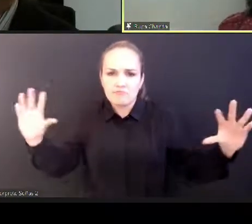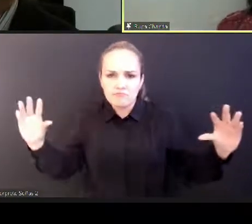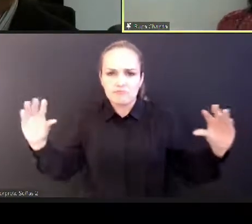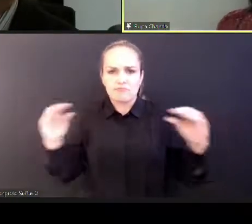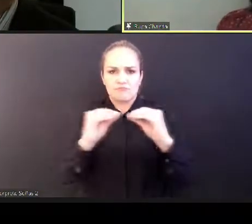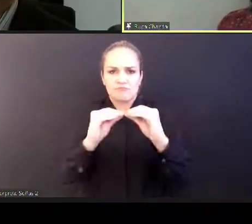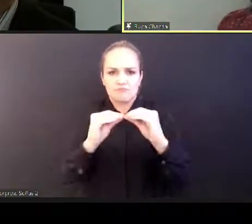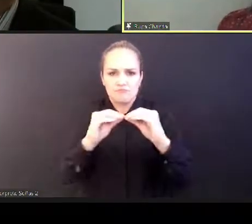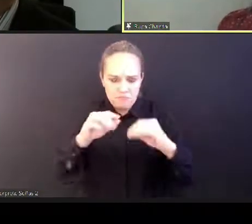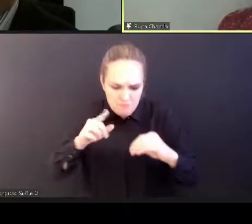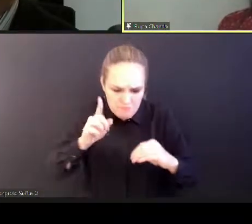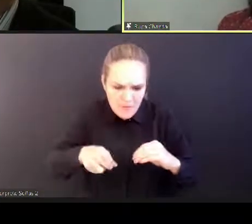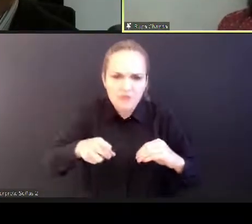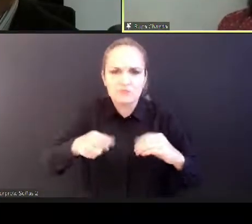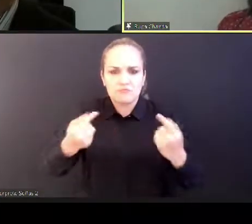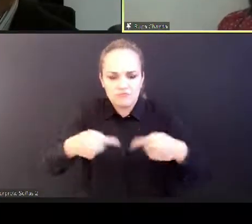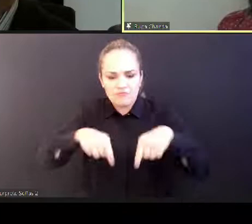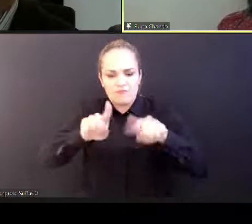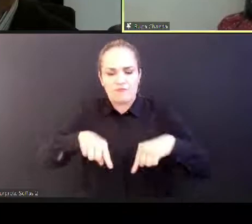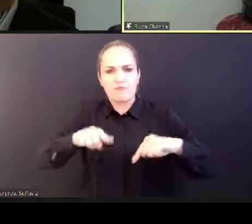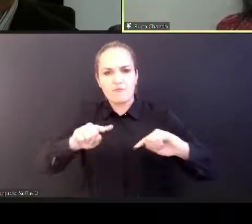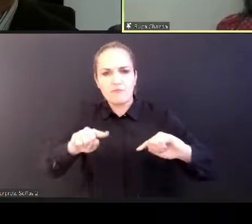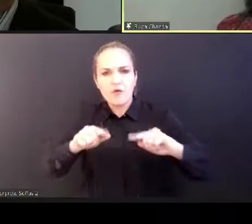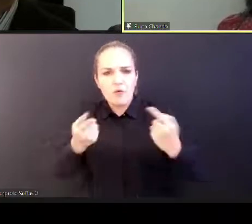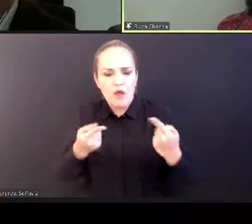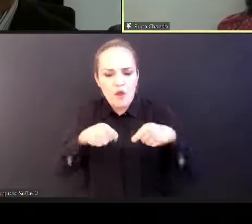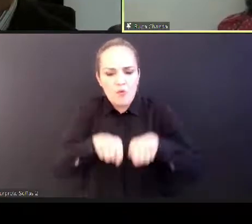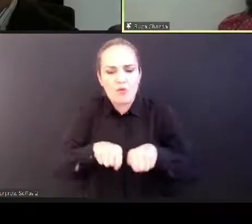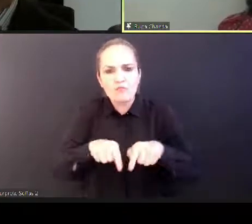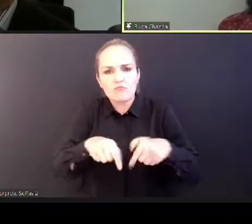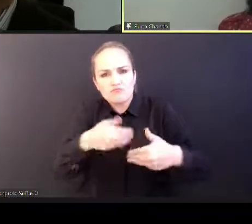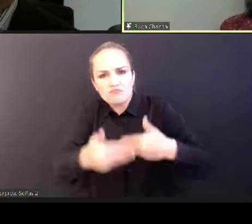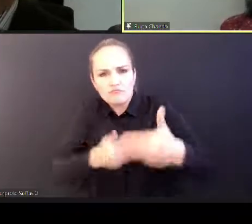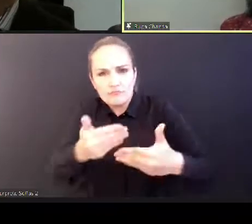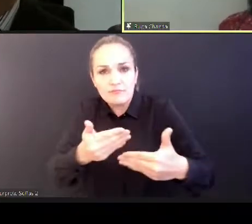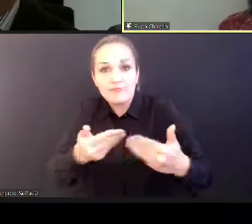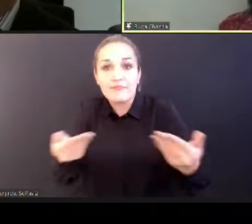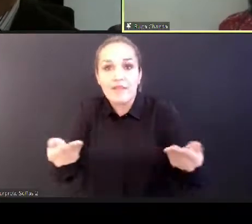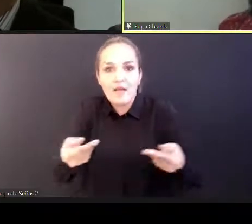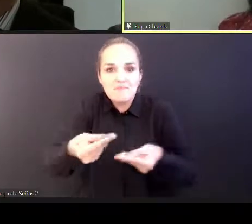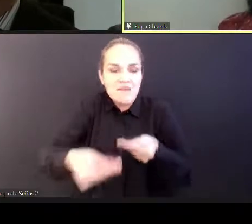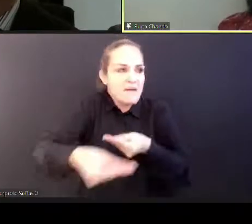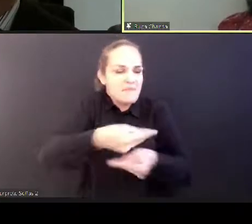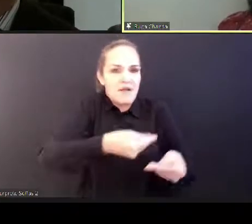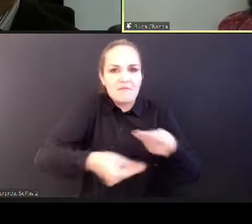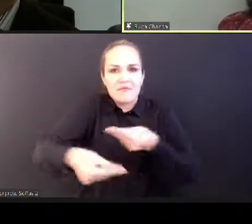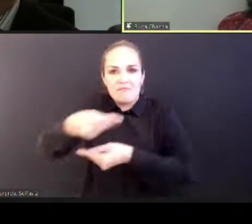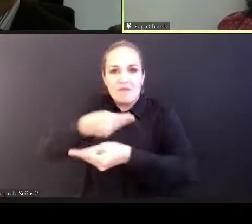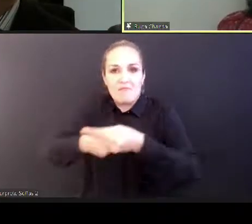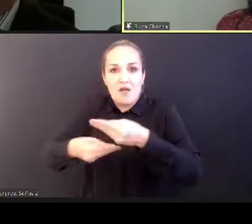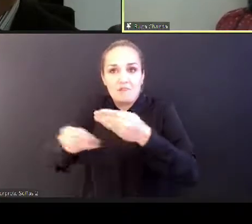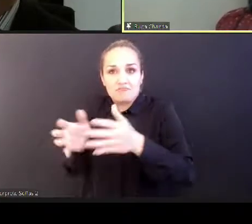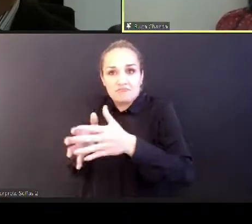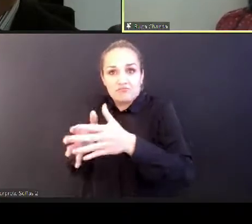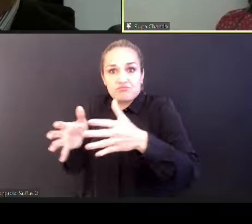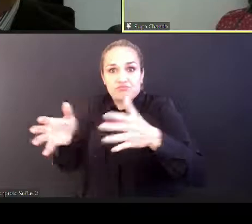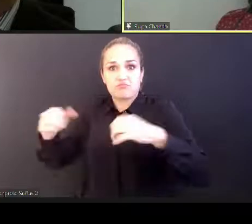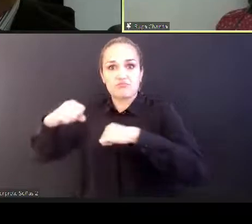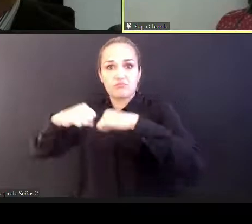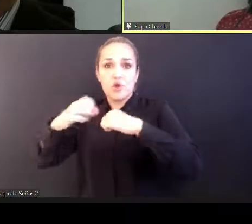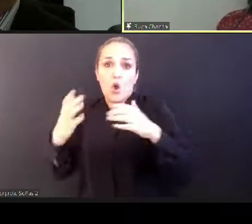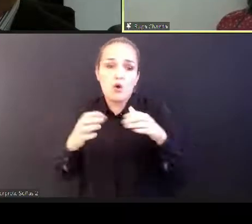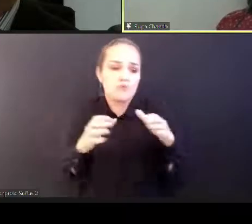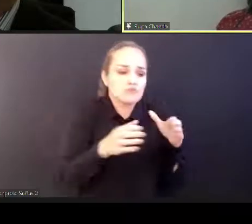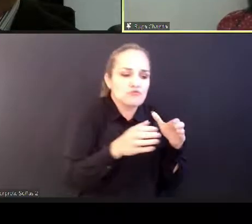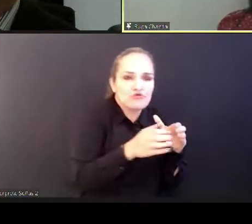businesses. And it's going to be very difficult for the small enterprises also, because they'll not be able to integrate with the larger companies. So what